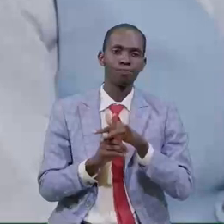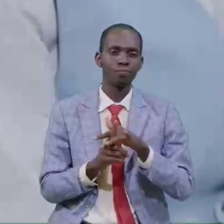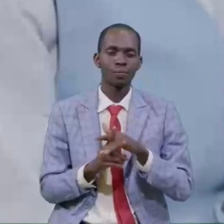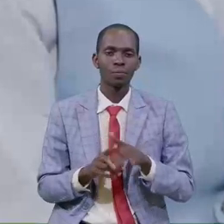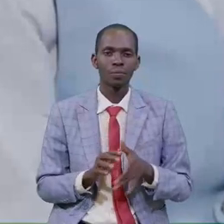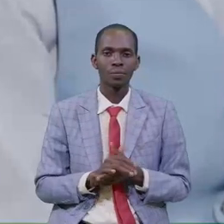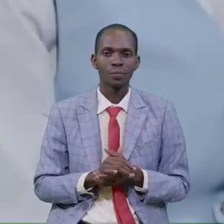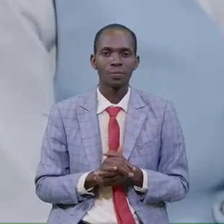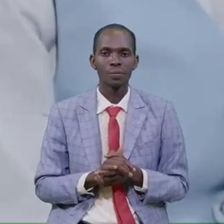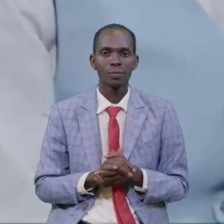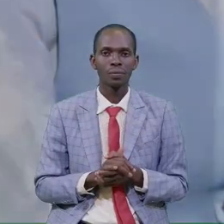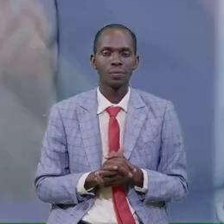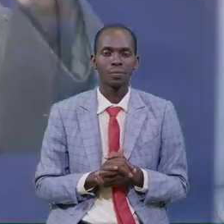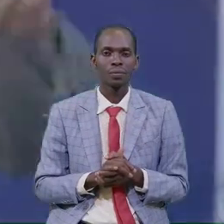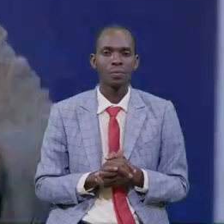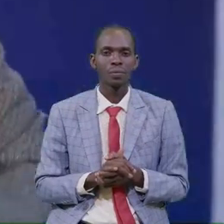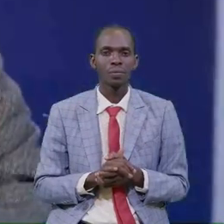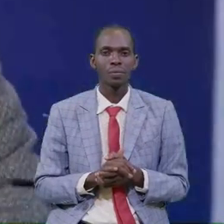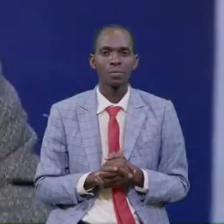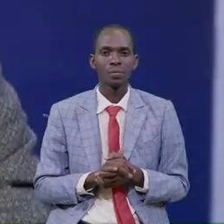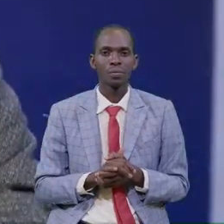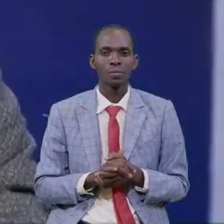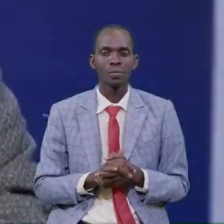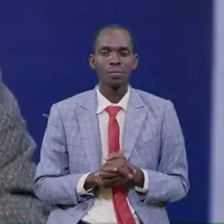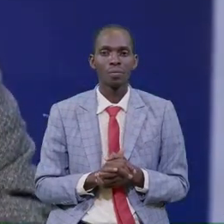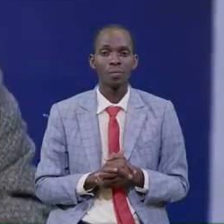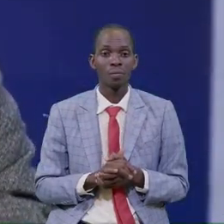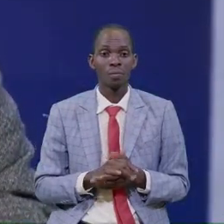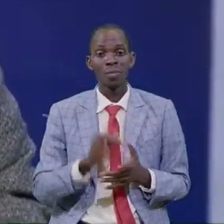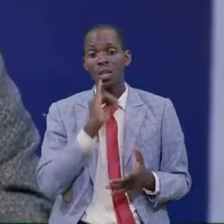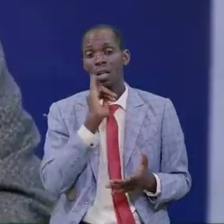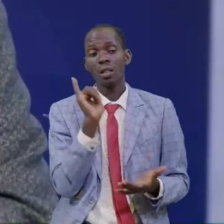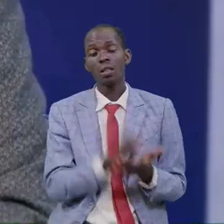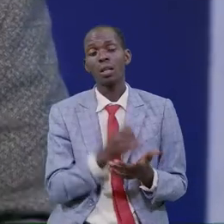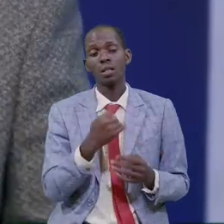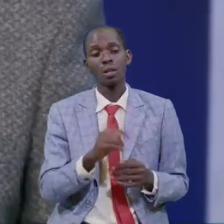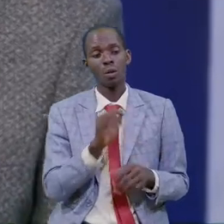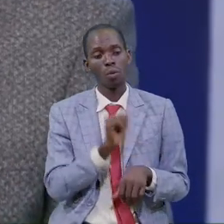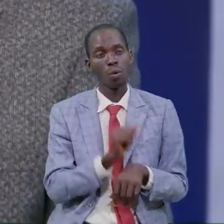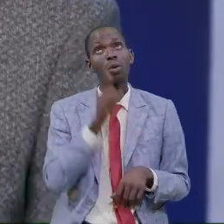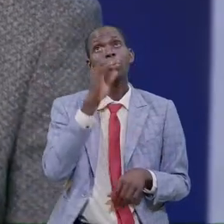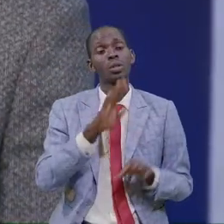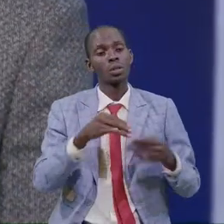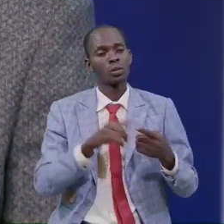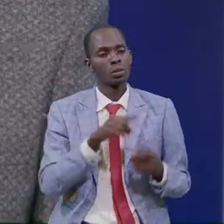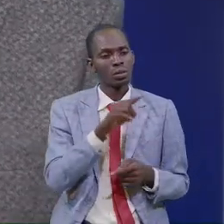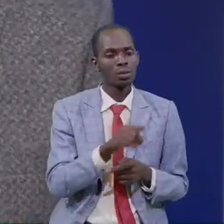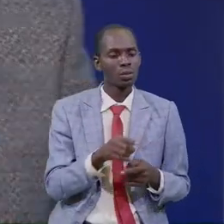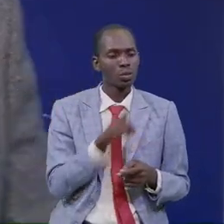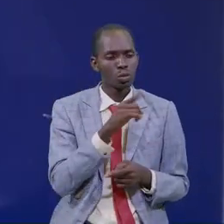est intervenu. Is that the work God has given you? Est-ce que c'est l'œuvre que Dieu vous a donné? Instead of preaching the